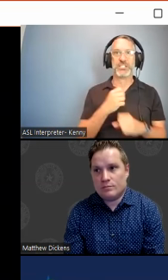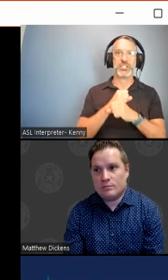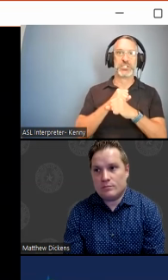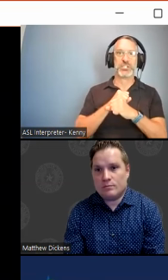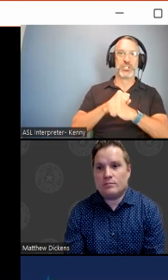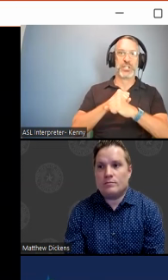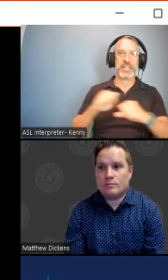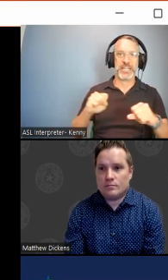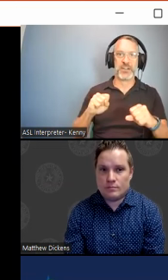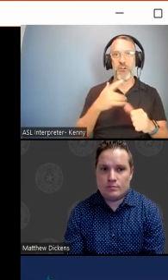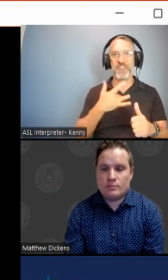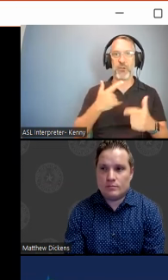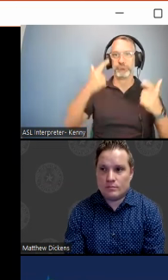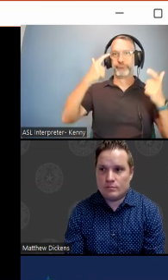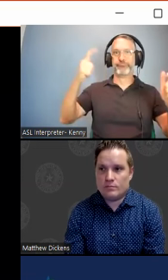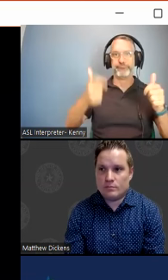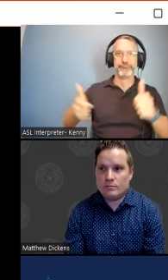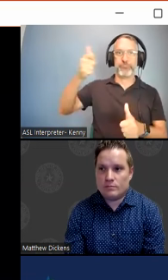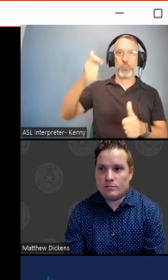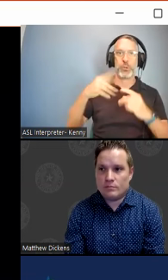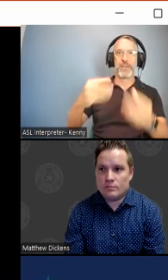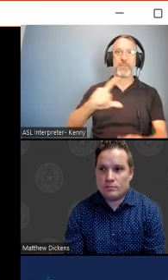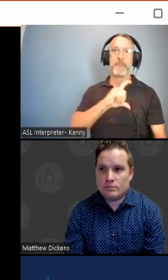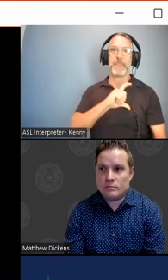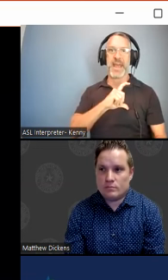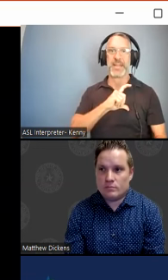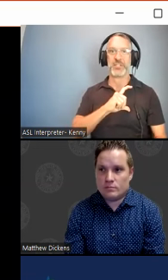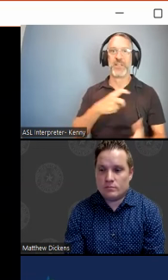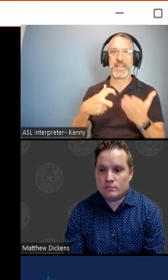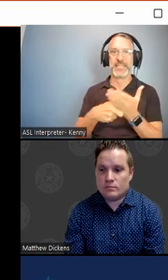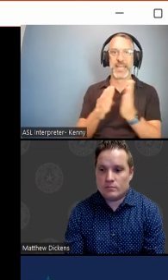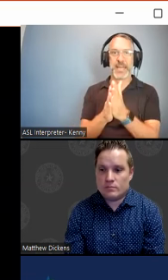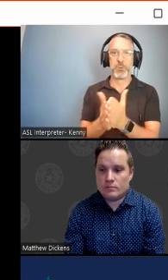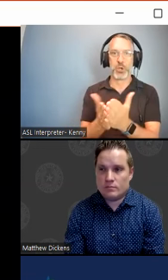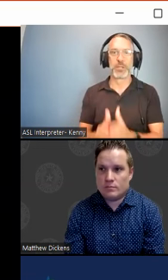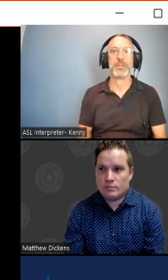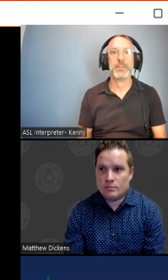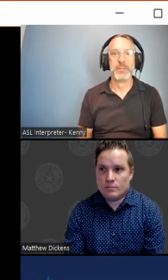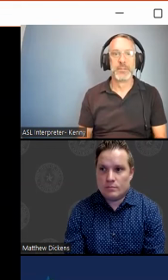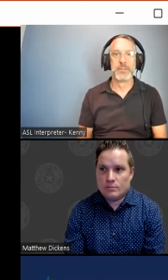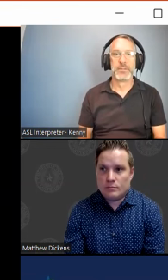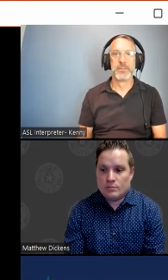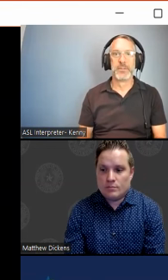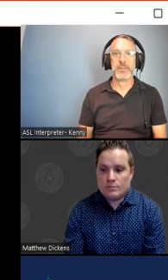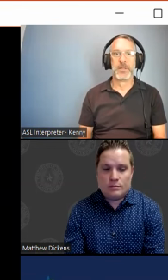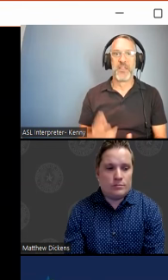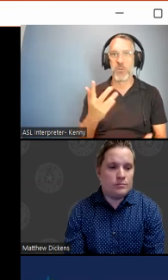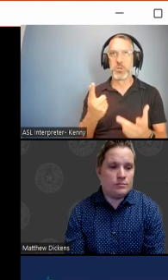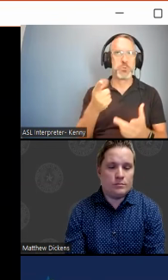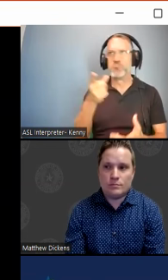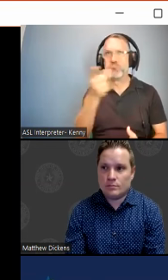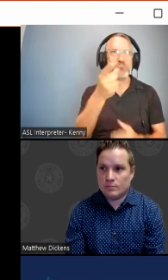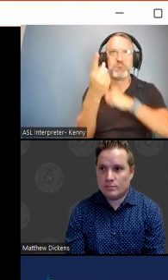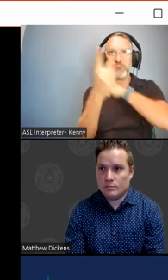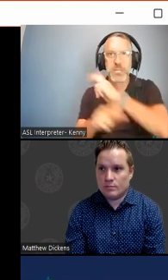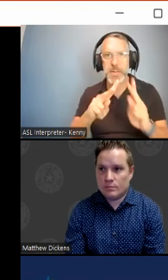sense of superiority when you give them that badge and when you give them that ticket book. And they're looking to punish people, they